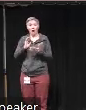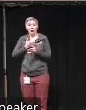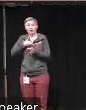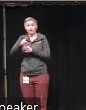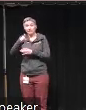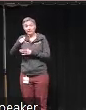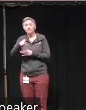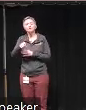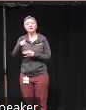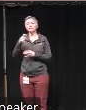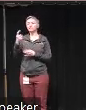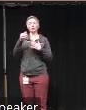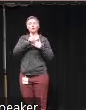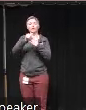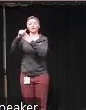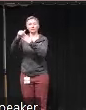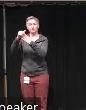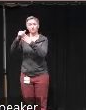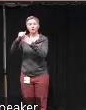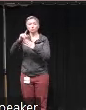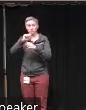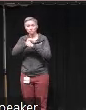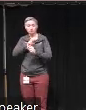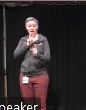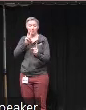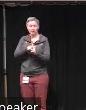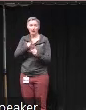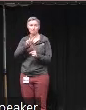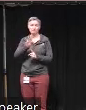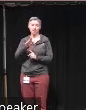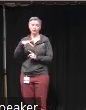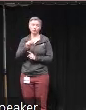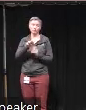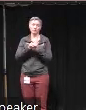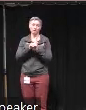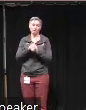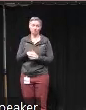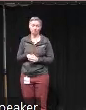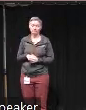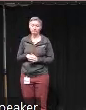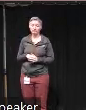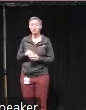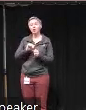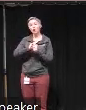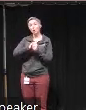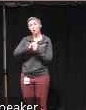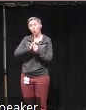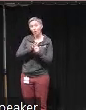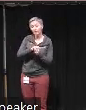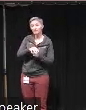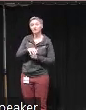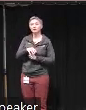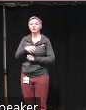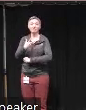to lead them to application of biopsychosocial model. And COVID-19 and vaccine and